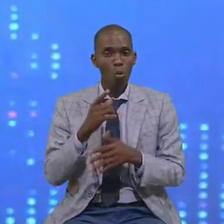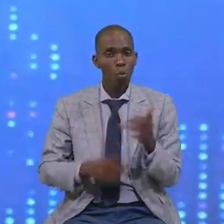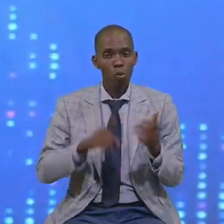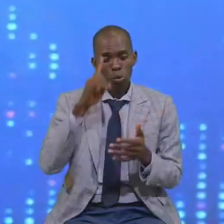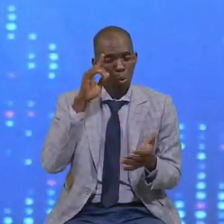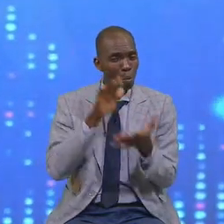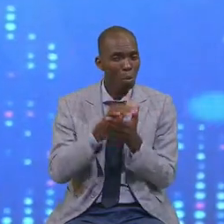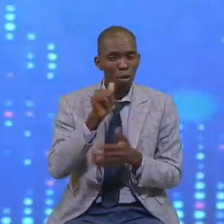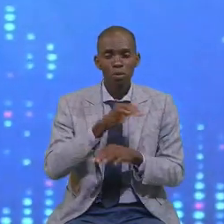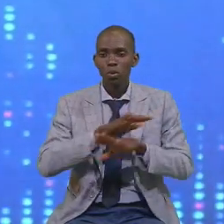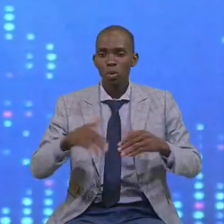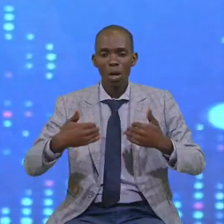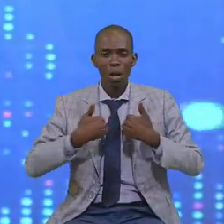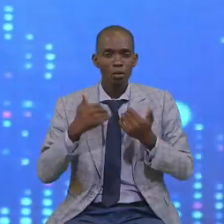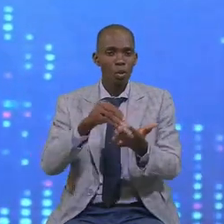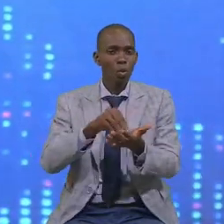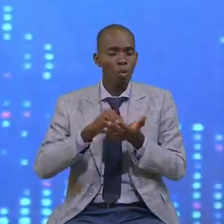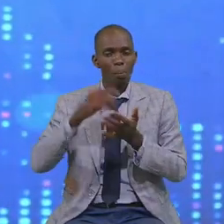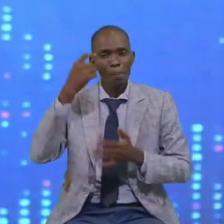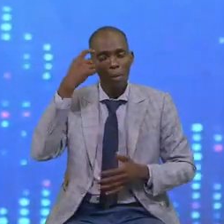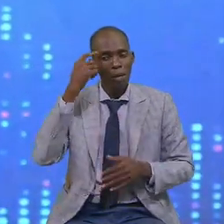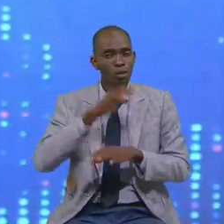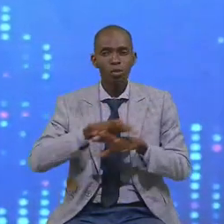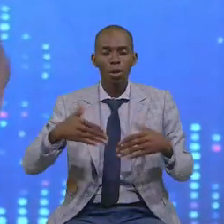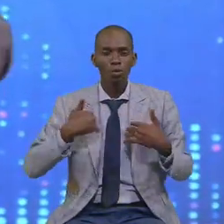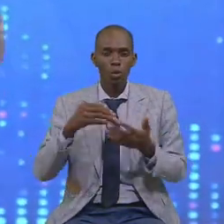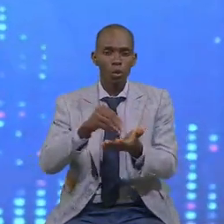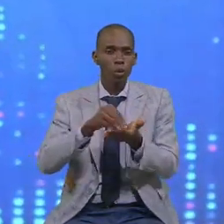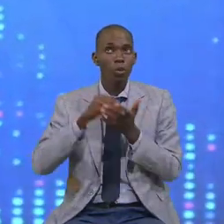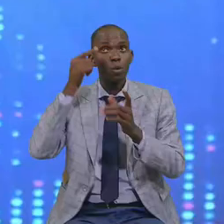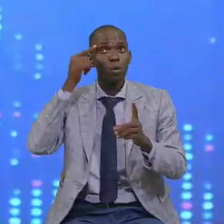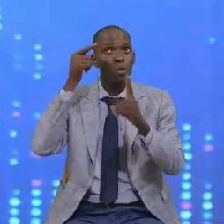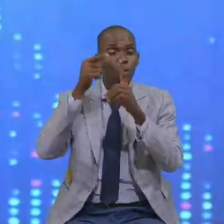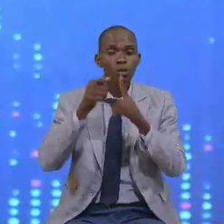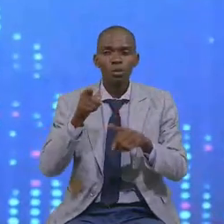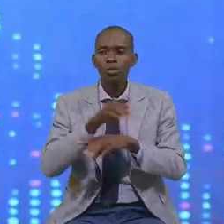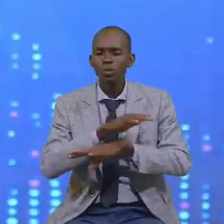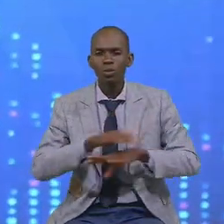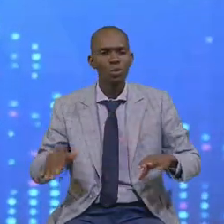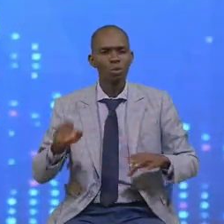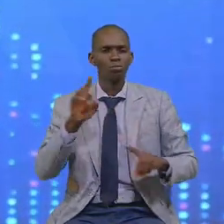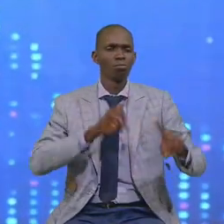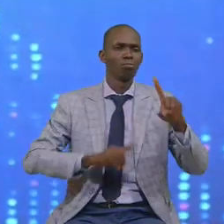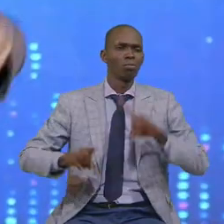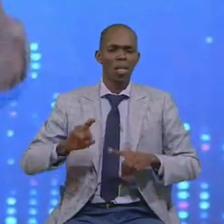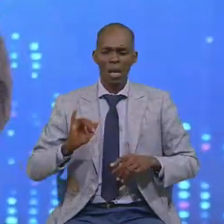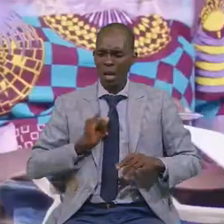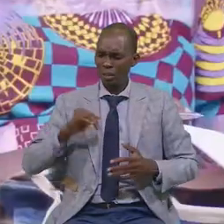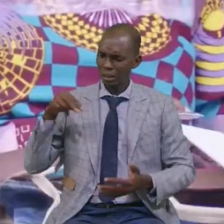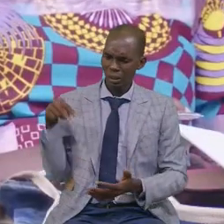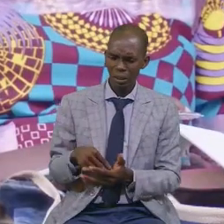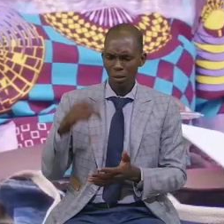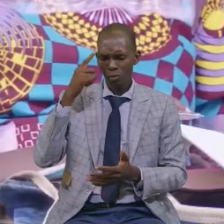of your own, you don't have a goal of your own, and you don't say, here I stand, and